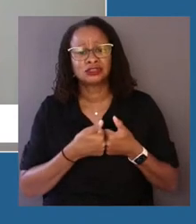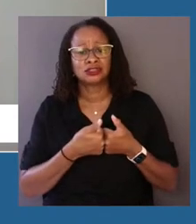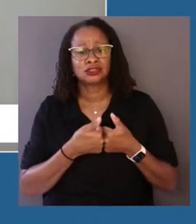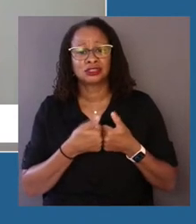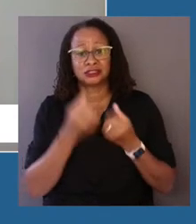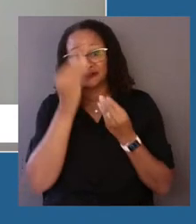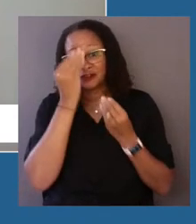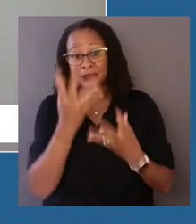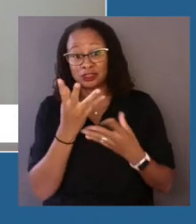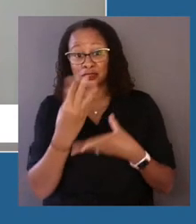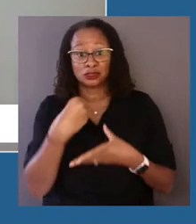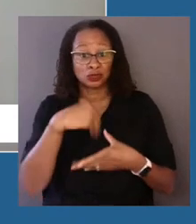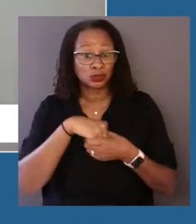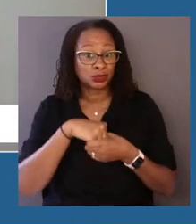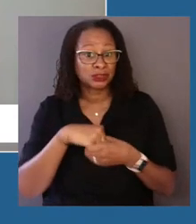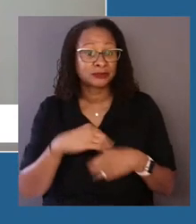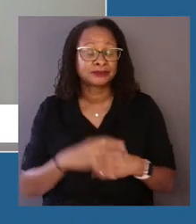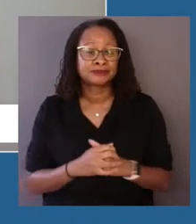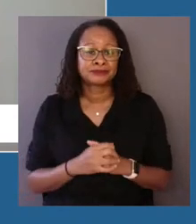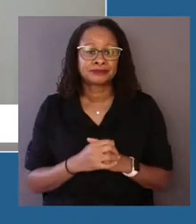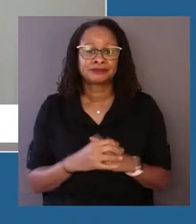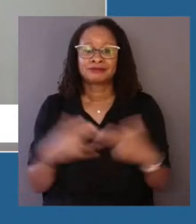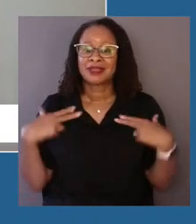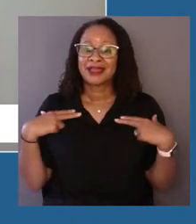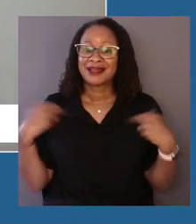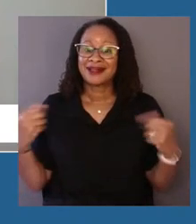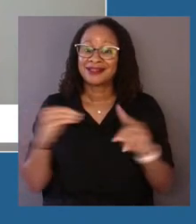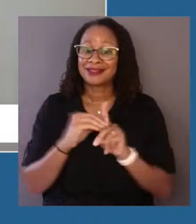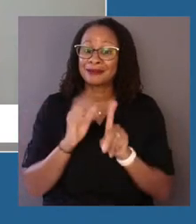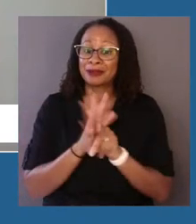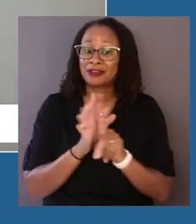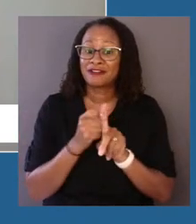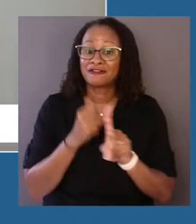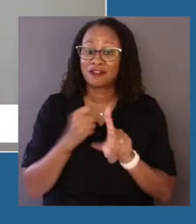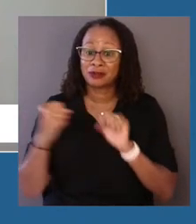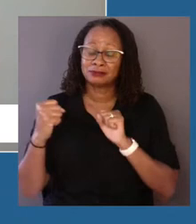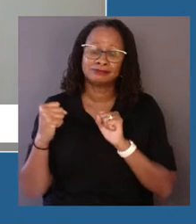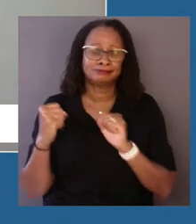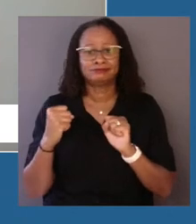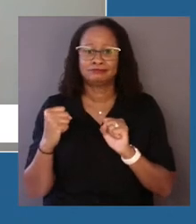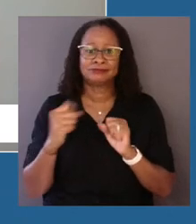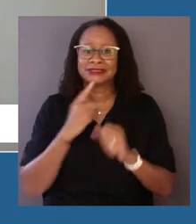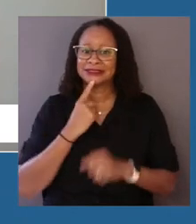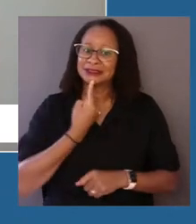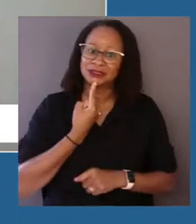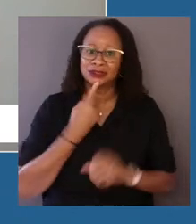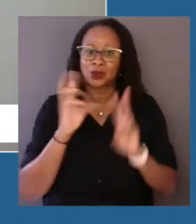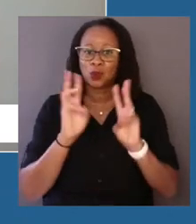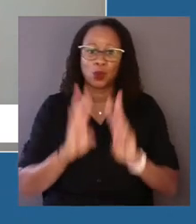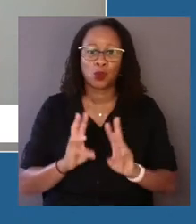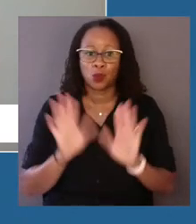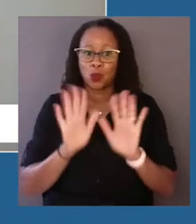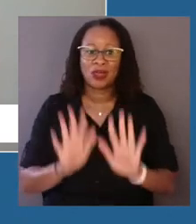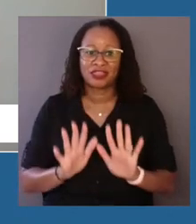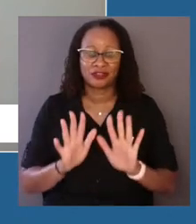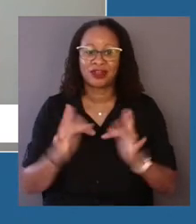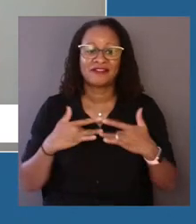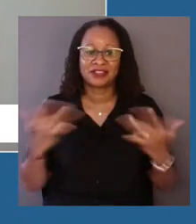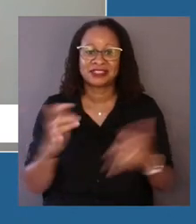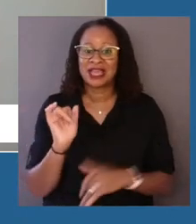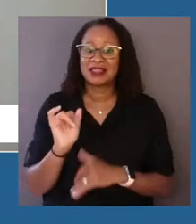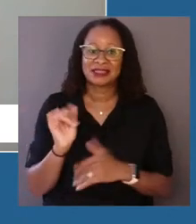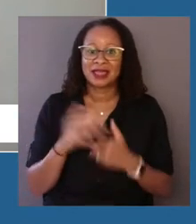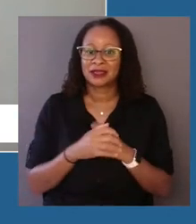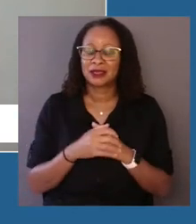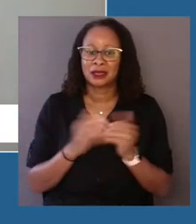including health impacts from extreme weather events like premature death,